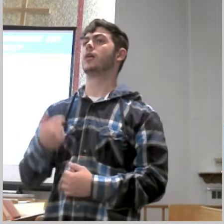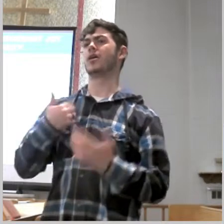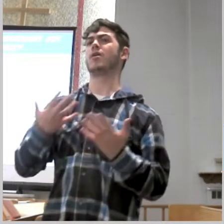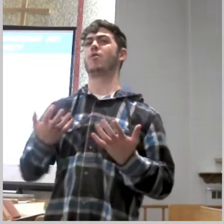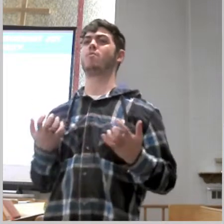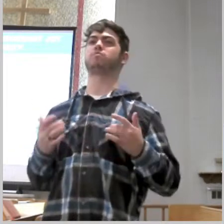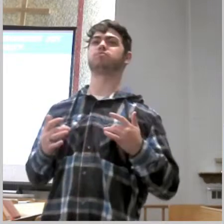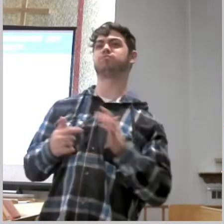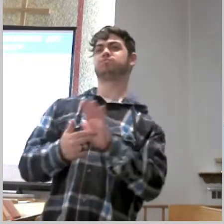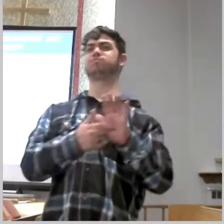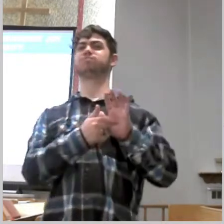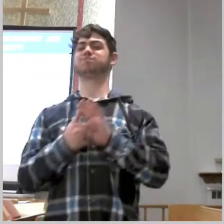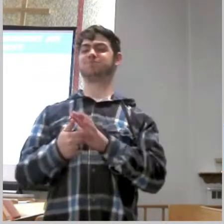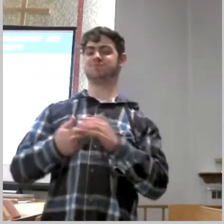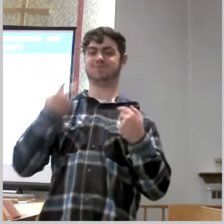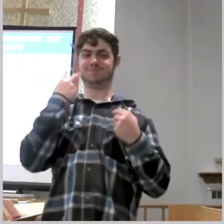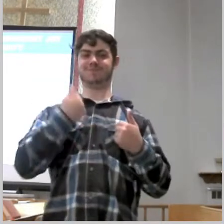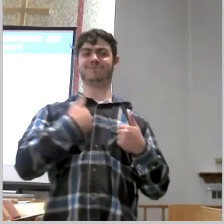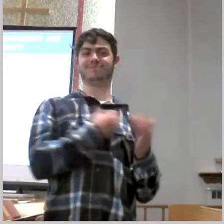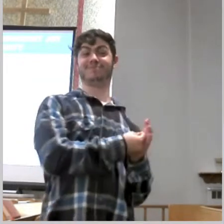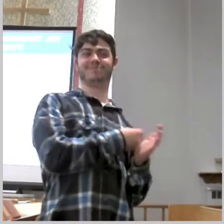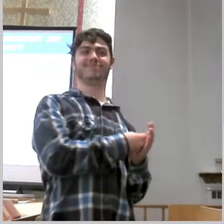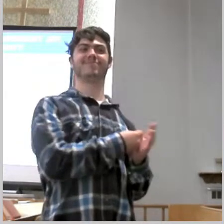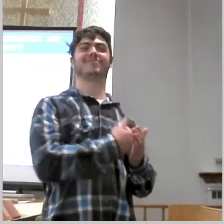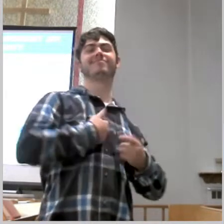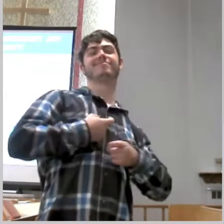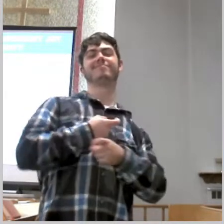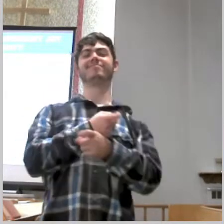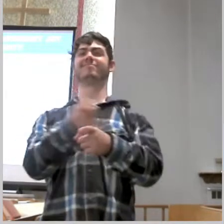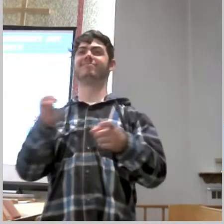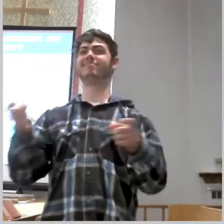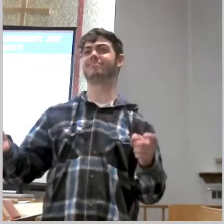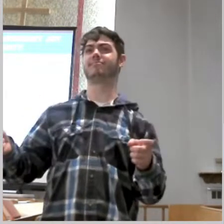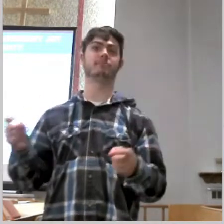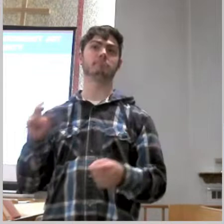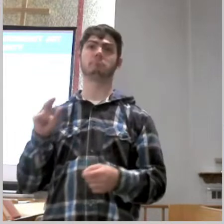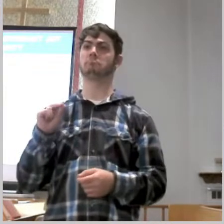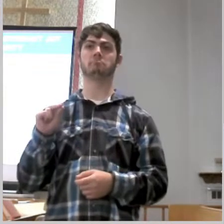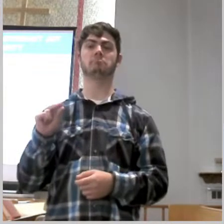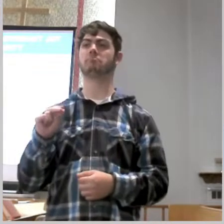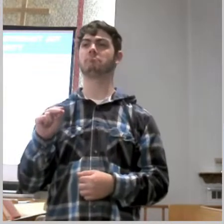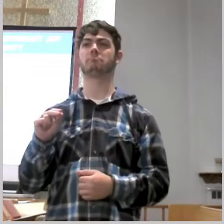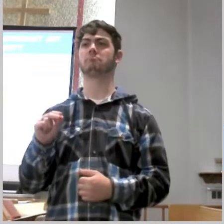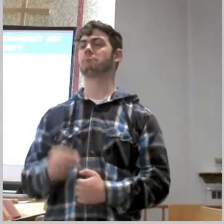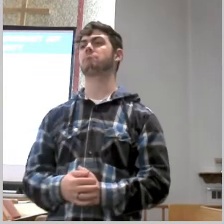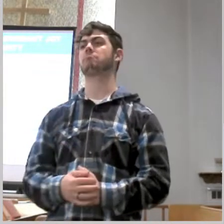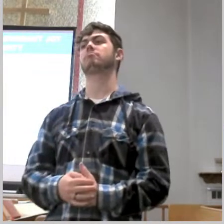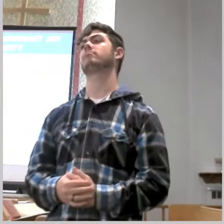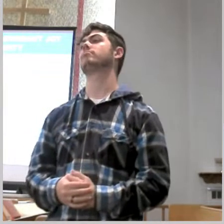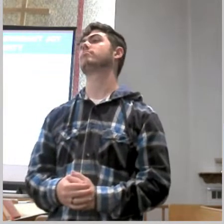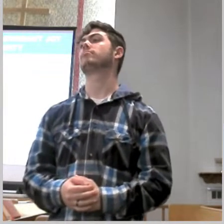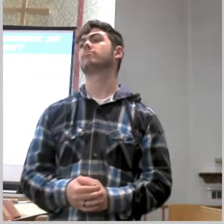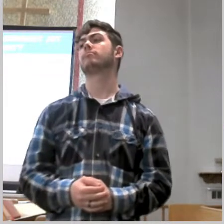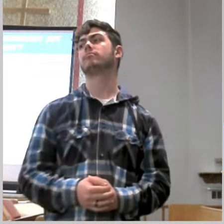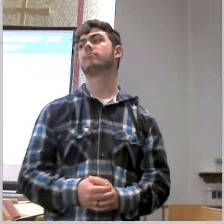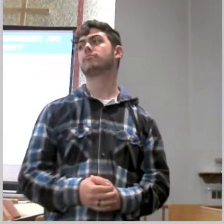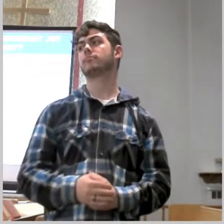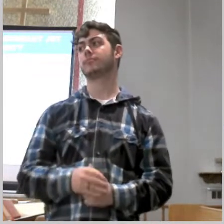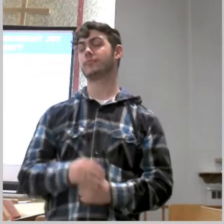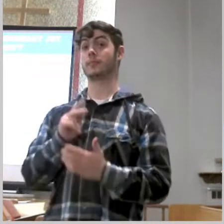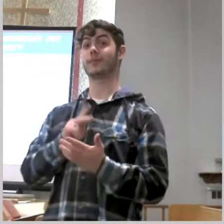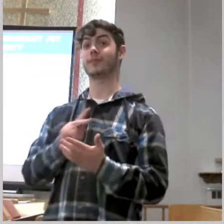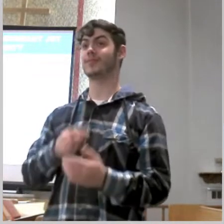It is a response to God's grace. And I really want to highlight that because it's what Paul highlights here. It's